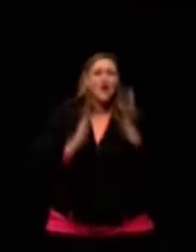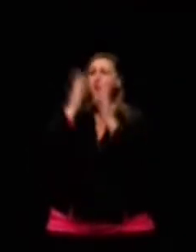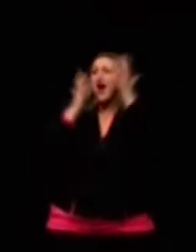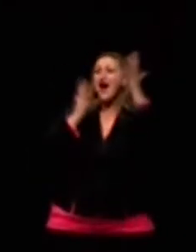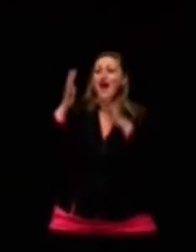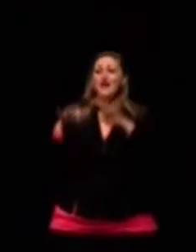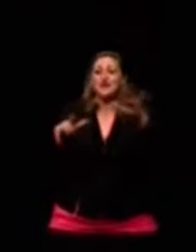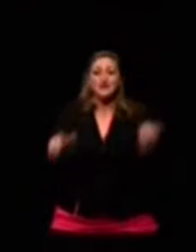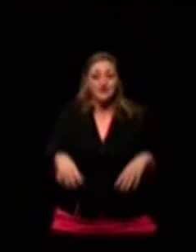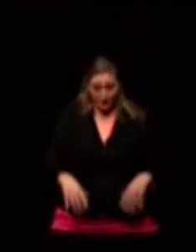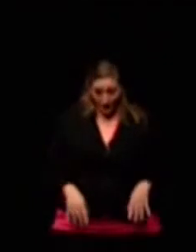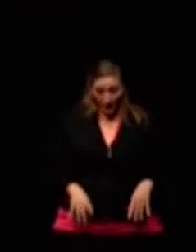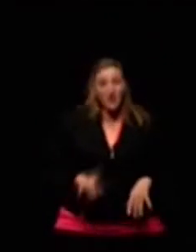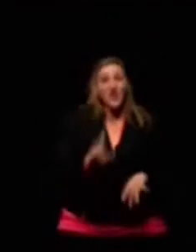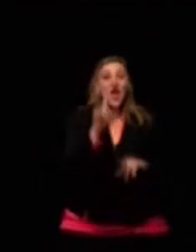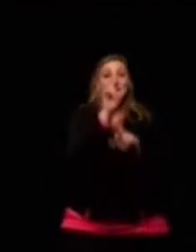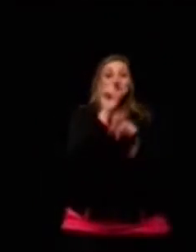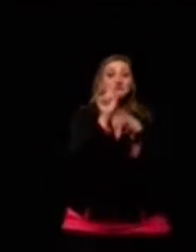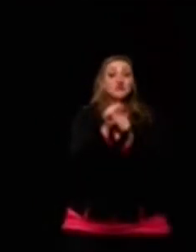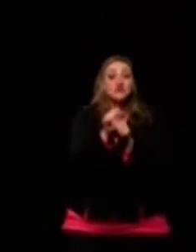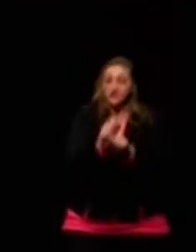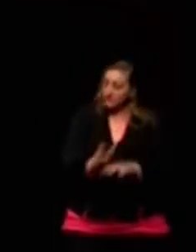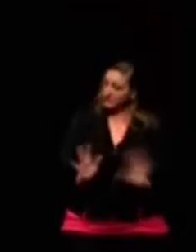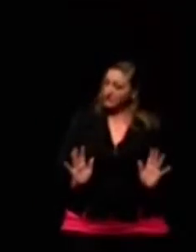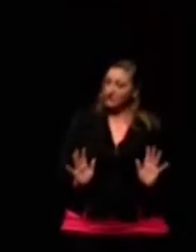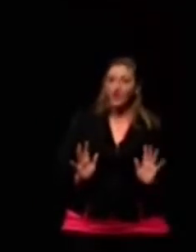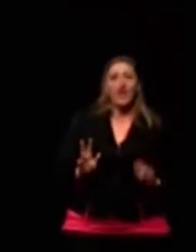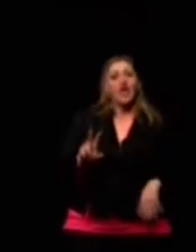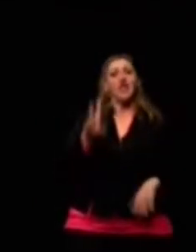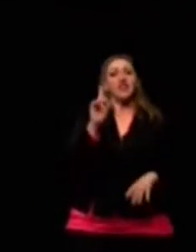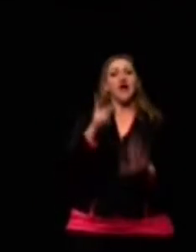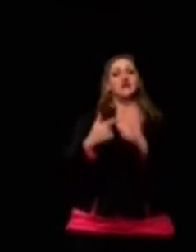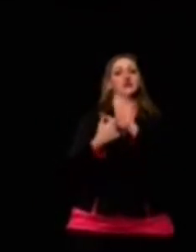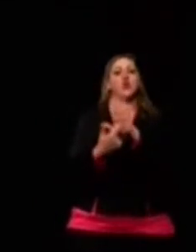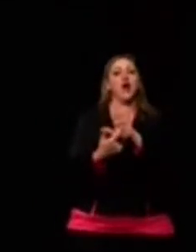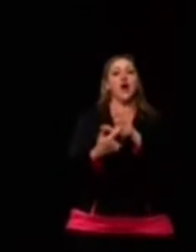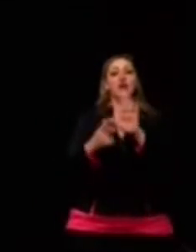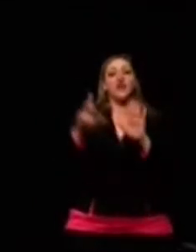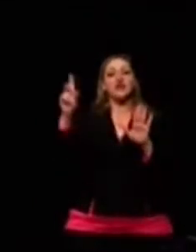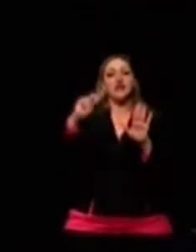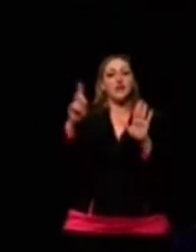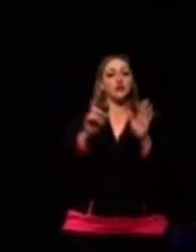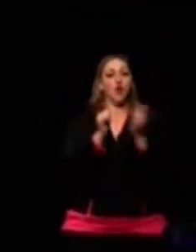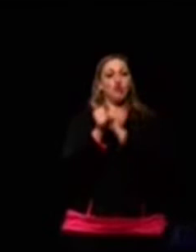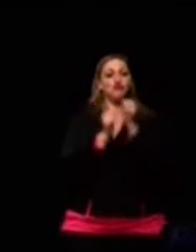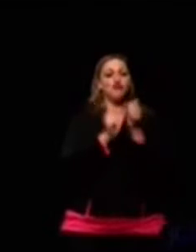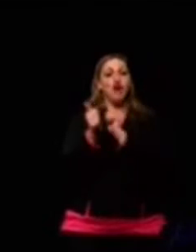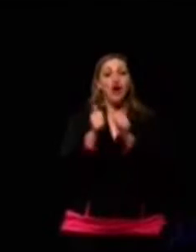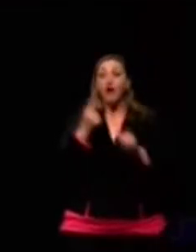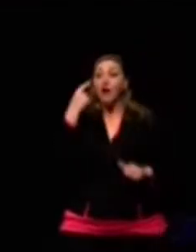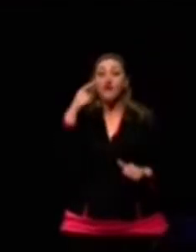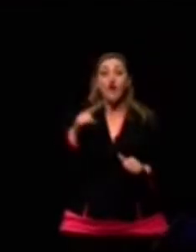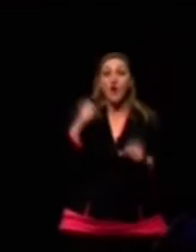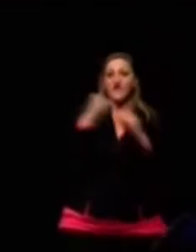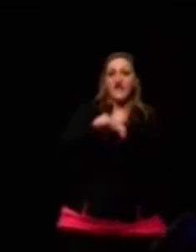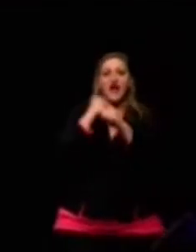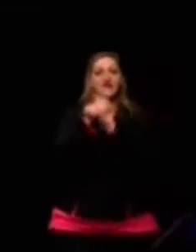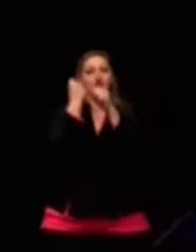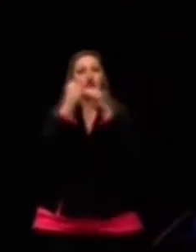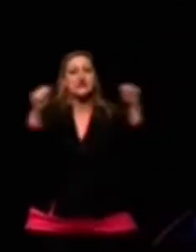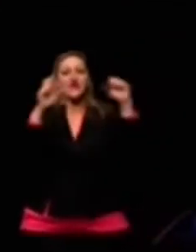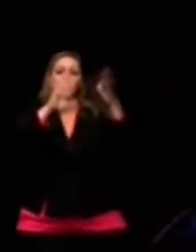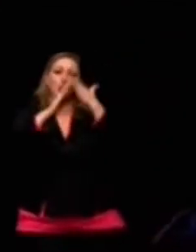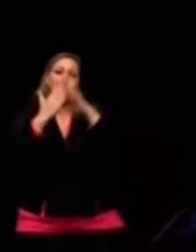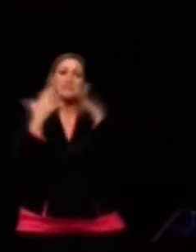In fact, it is what Democrats are running on in this election year. Democrats are fighting for safer communities